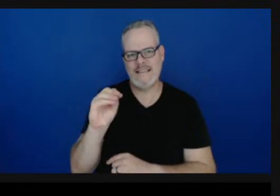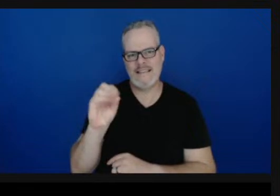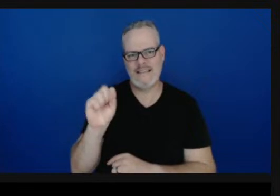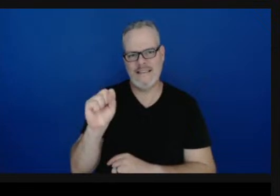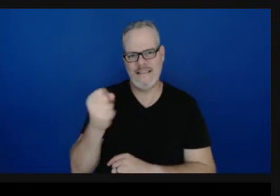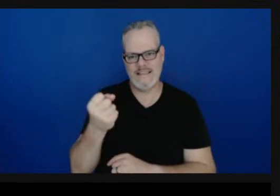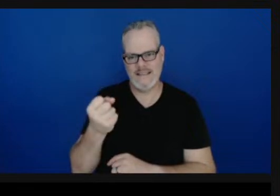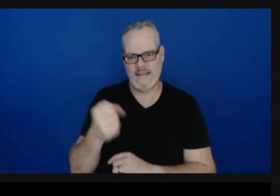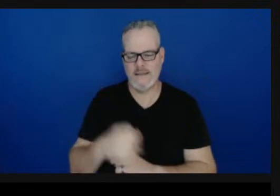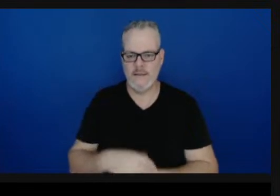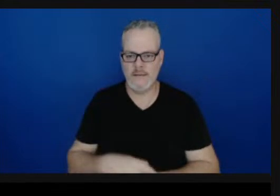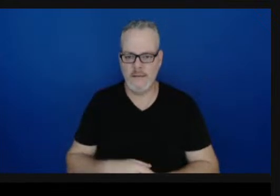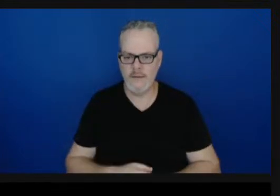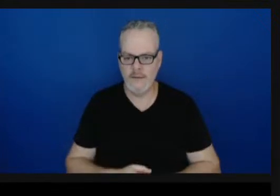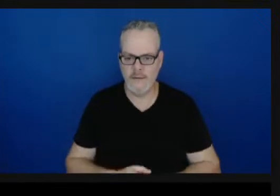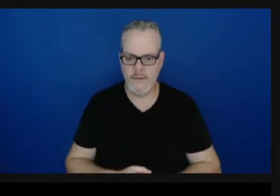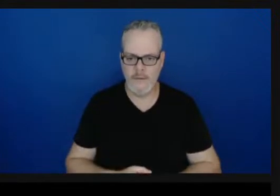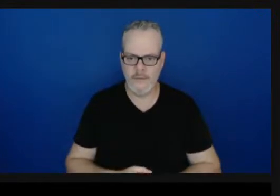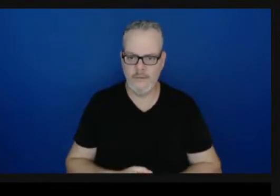floor.